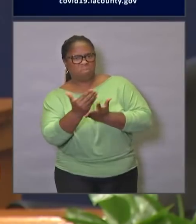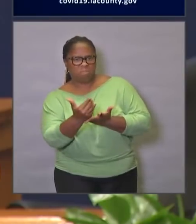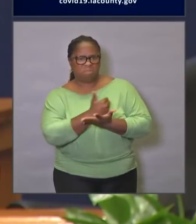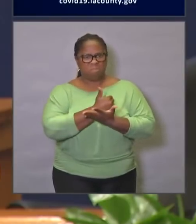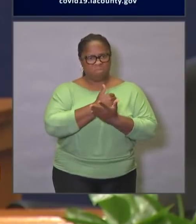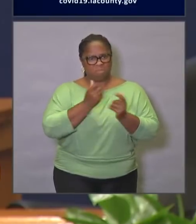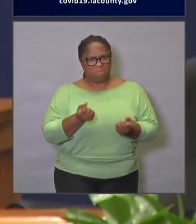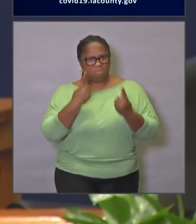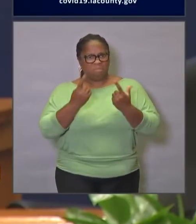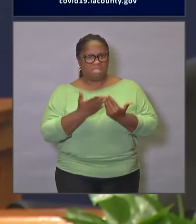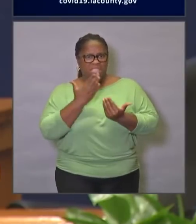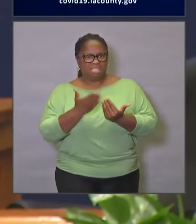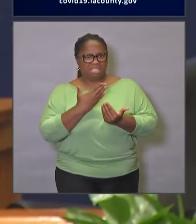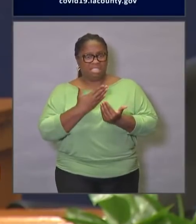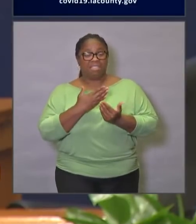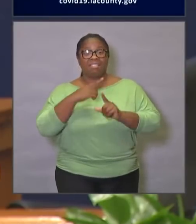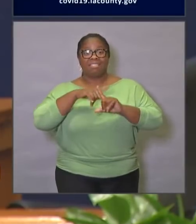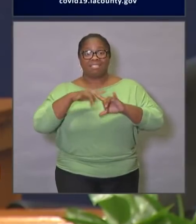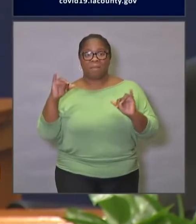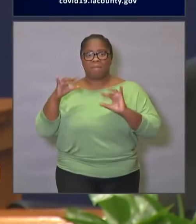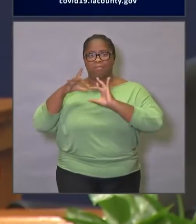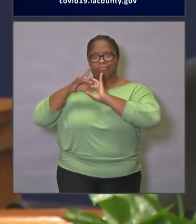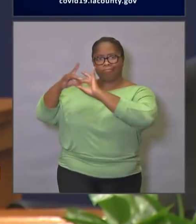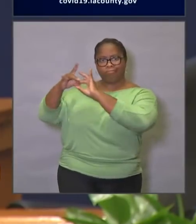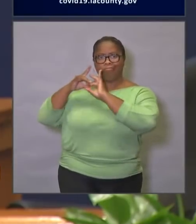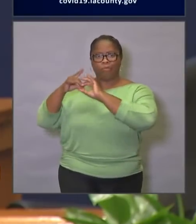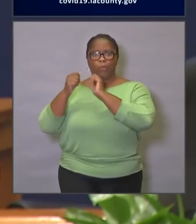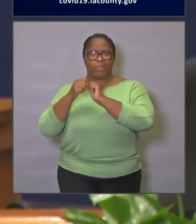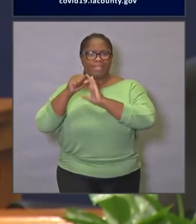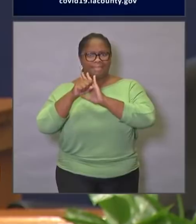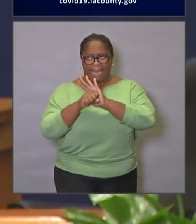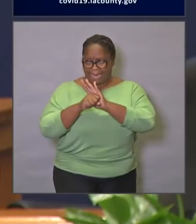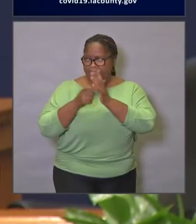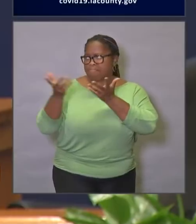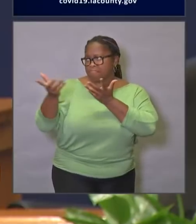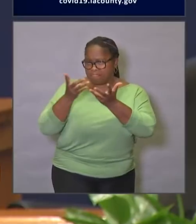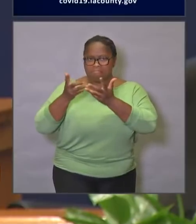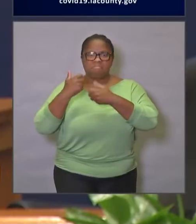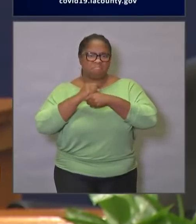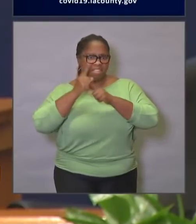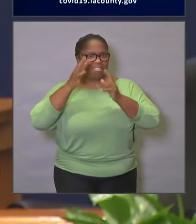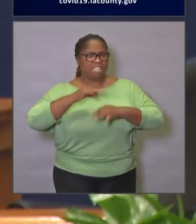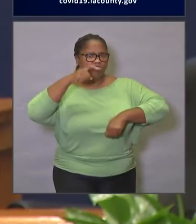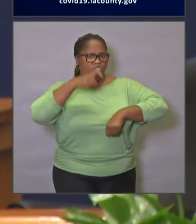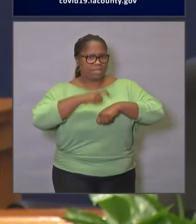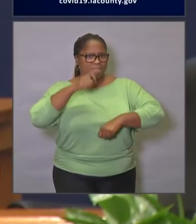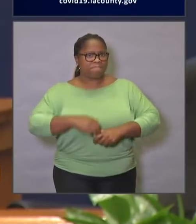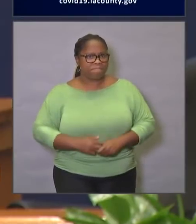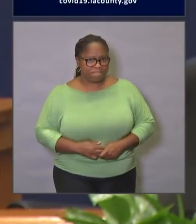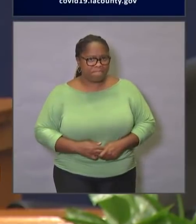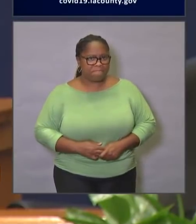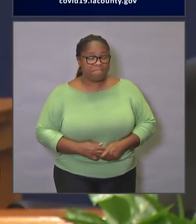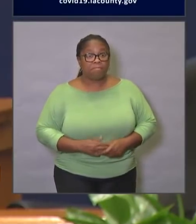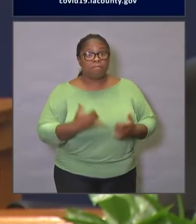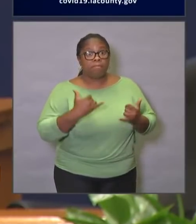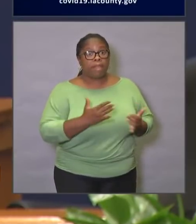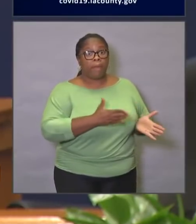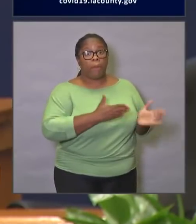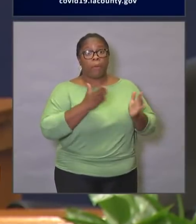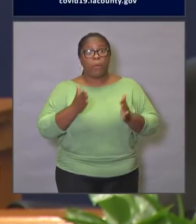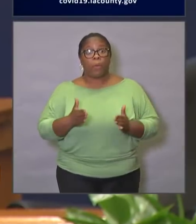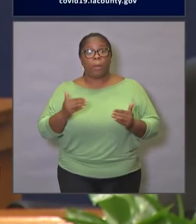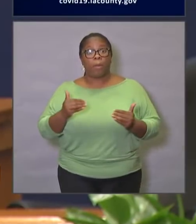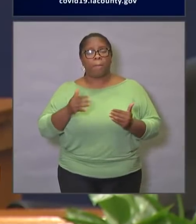the state so that we're able to make decisions in a timely manner. I want to also turn and focus for a second on parents of